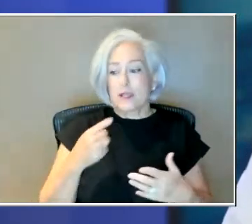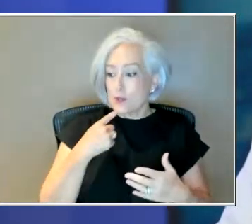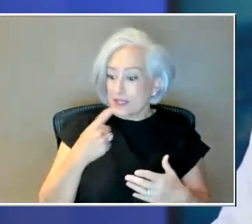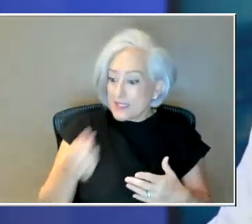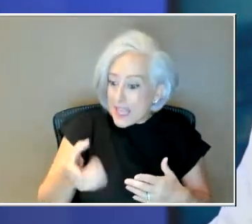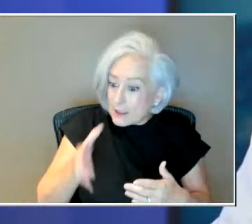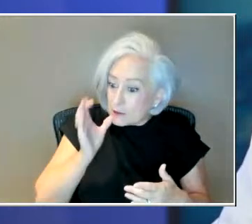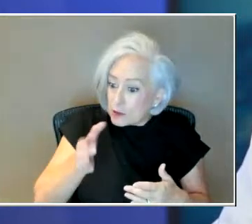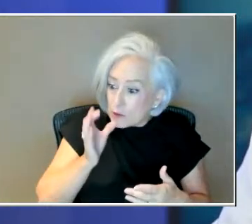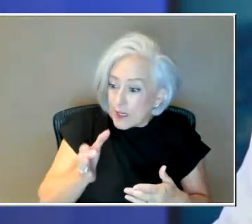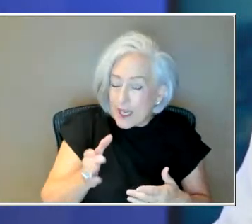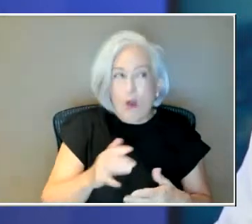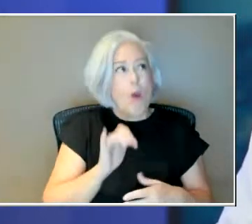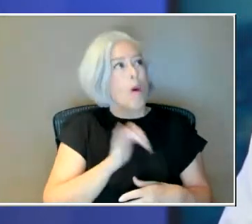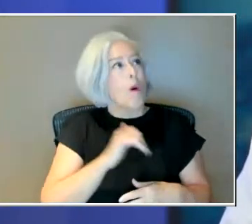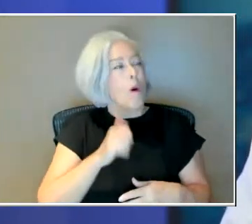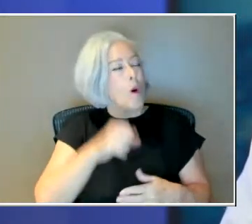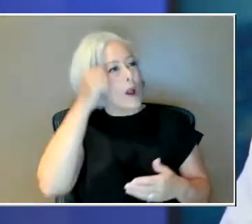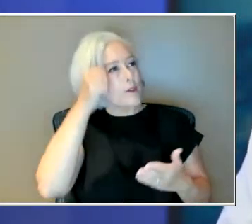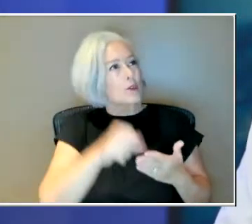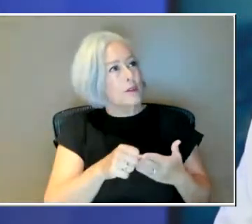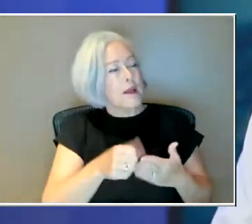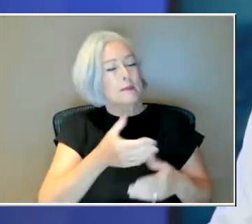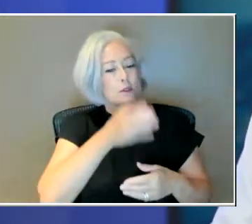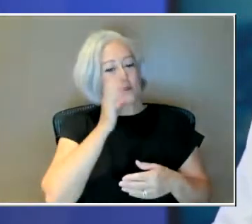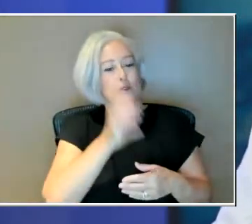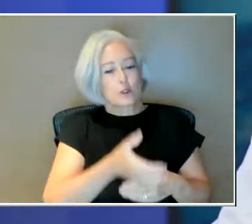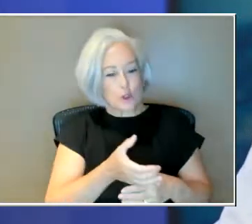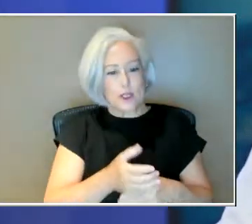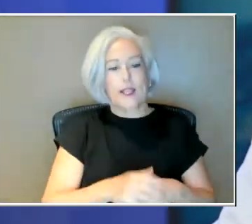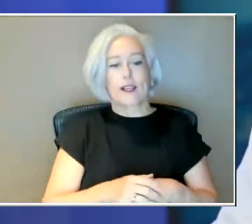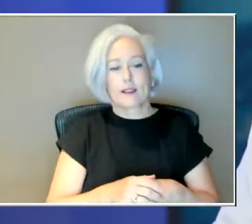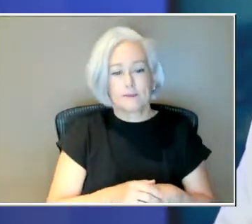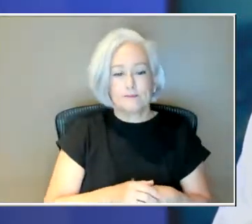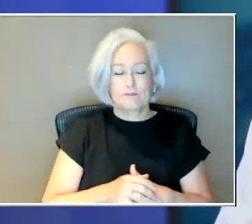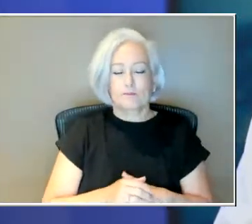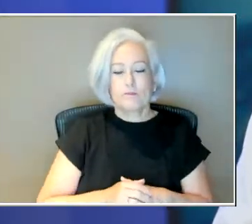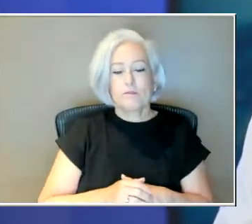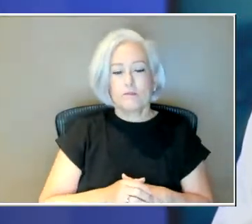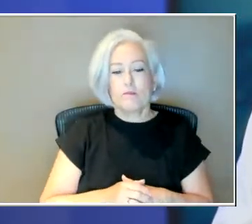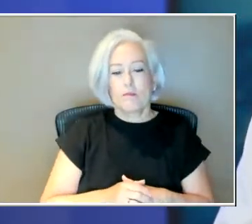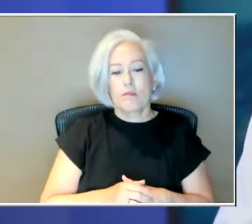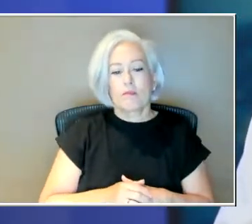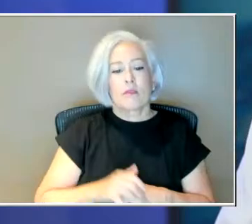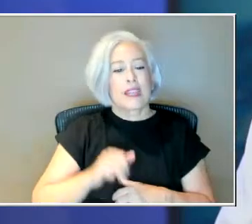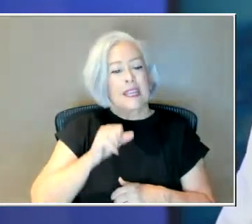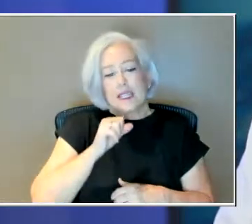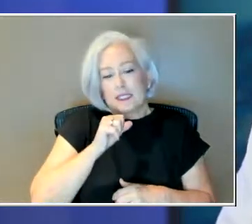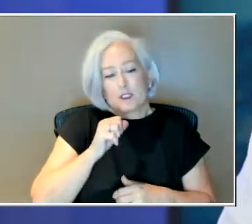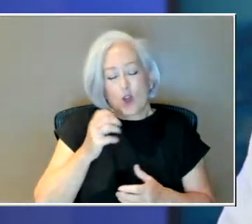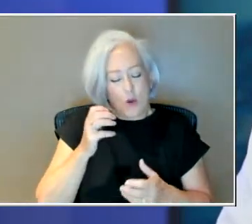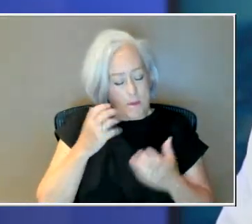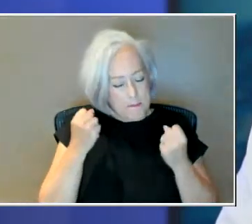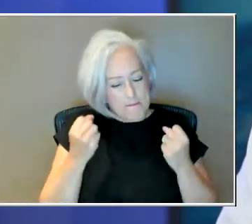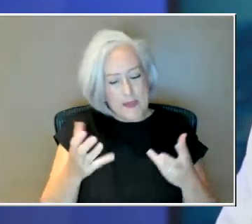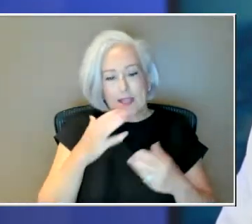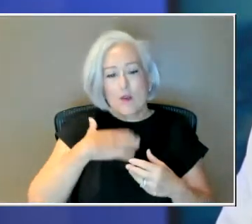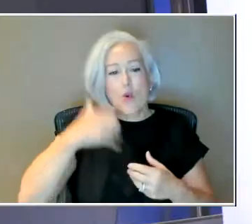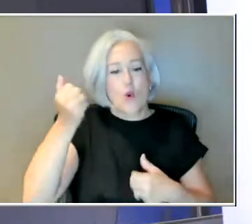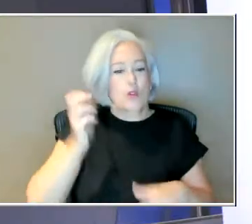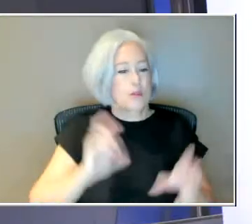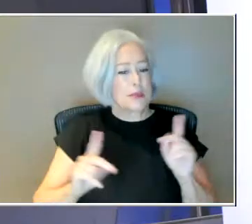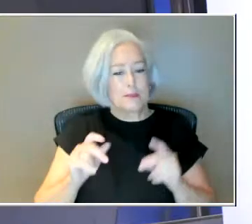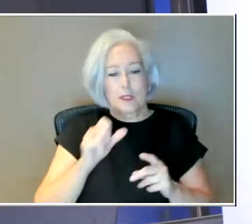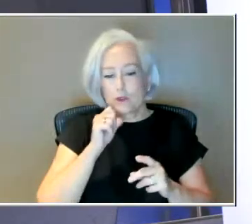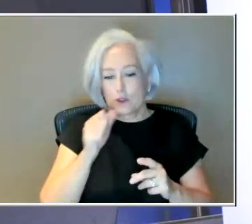having that sort of trigger, baseline trigger that many of us have to drink is really lacking for a lot of older adults. The older you